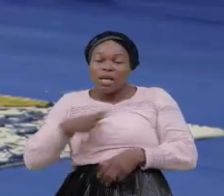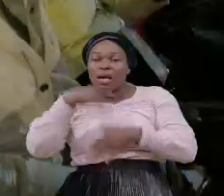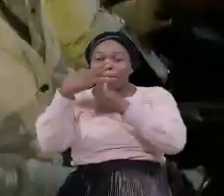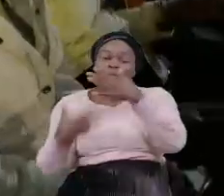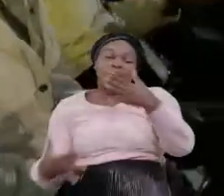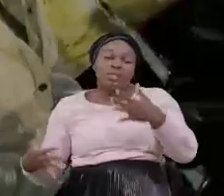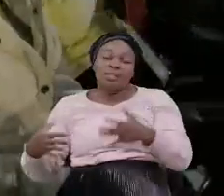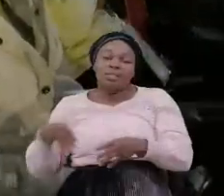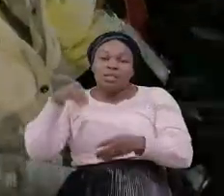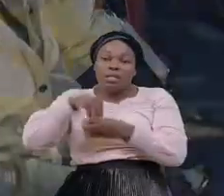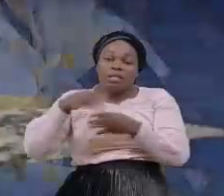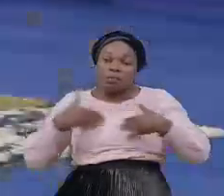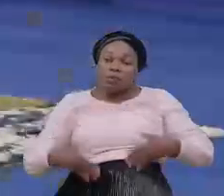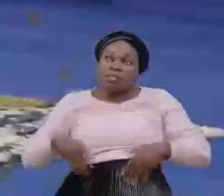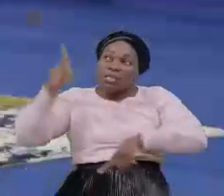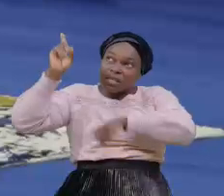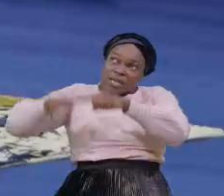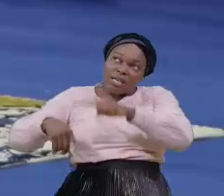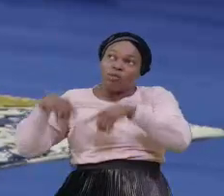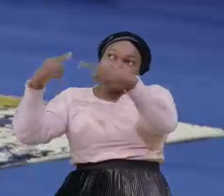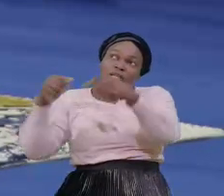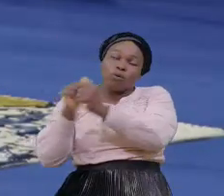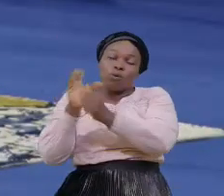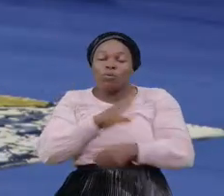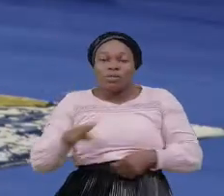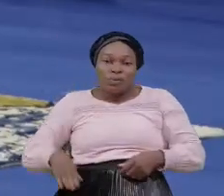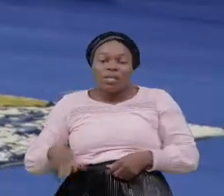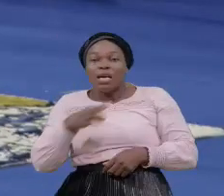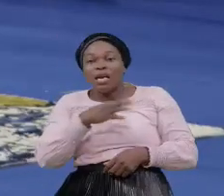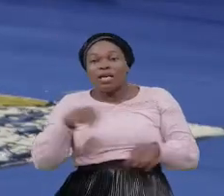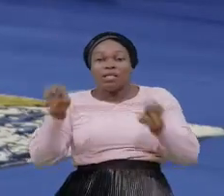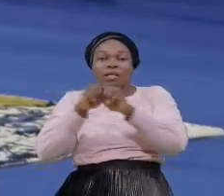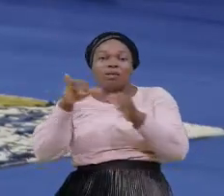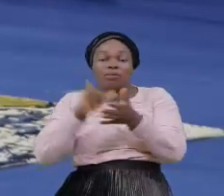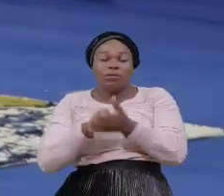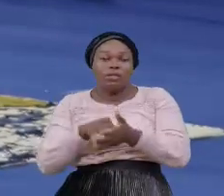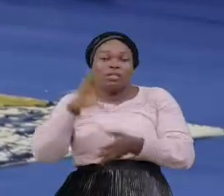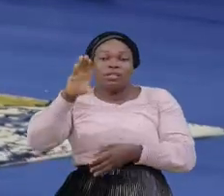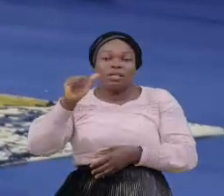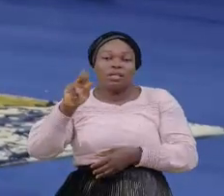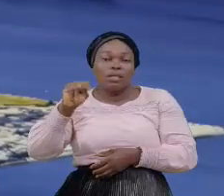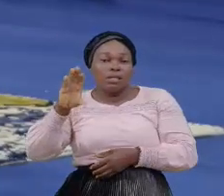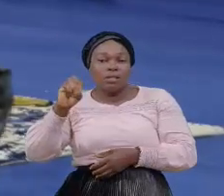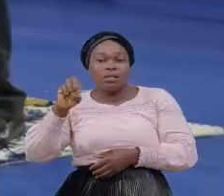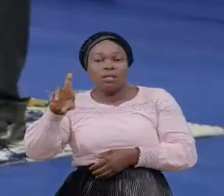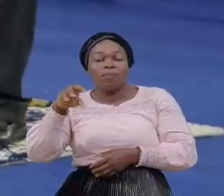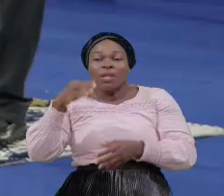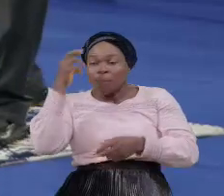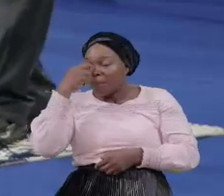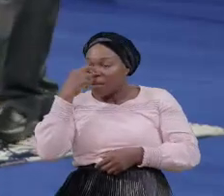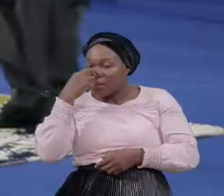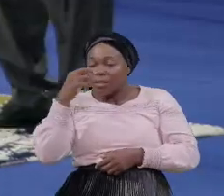Christ. Prostate cancer cannot argue with Christ. Blindness cannot